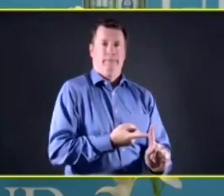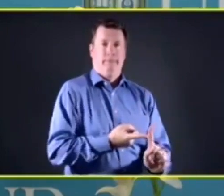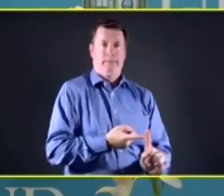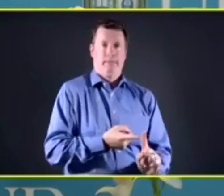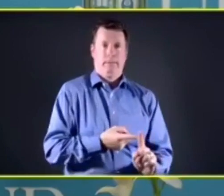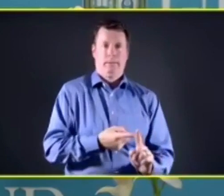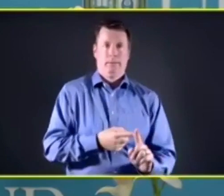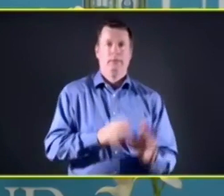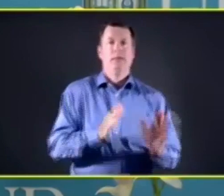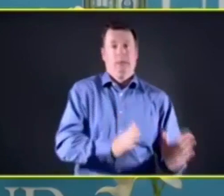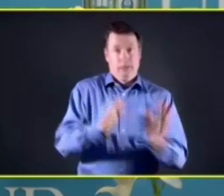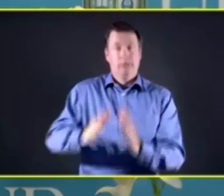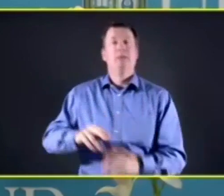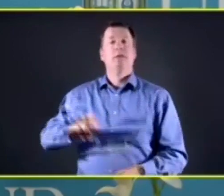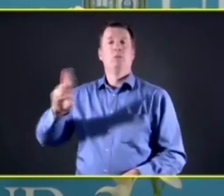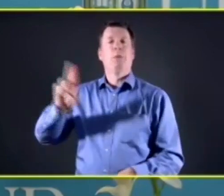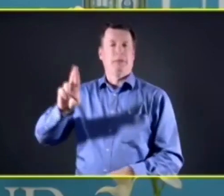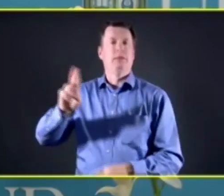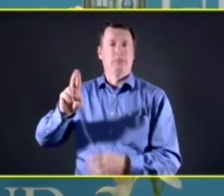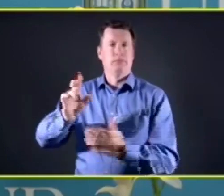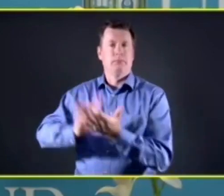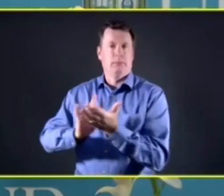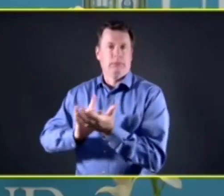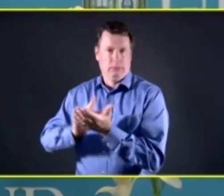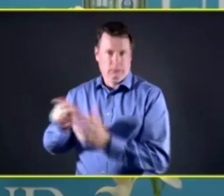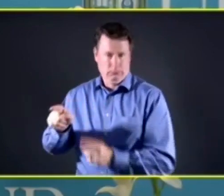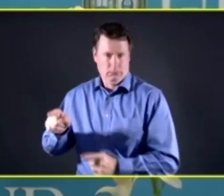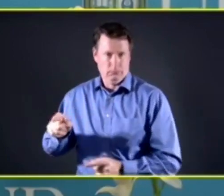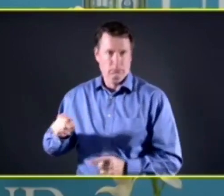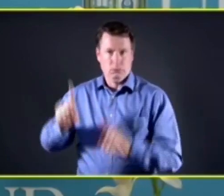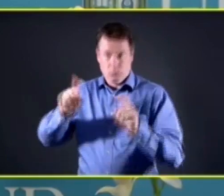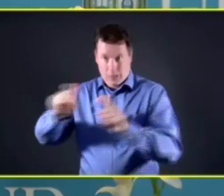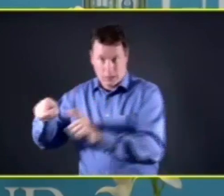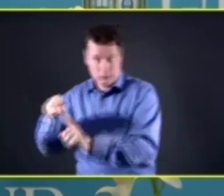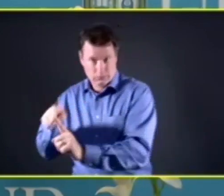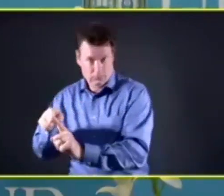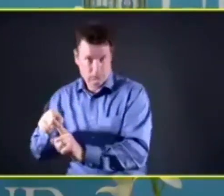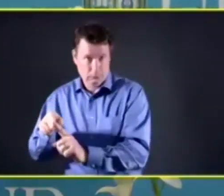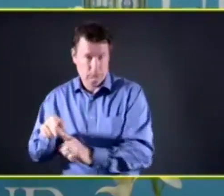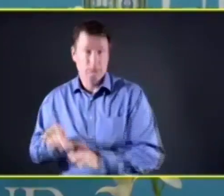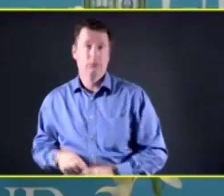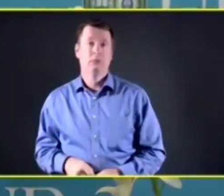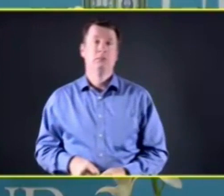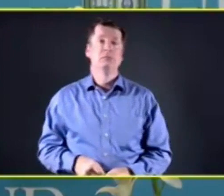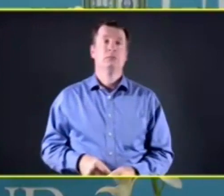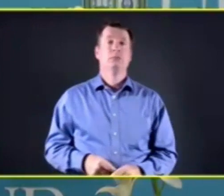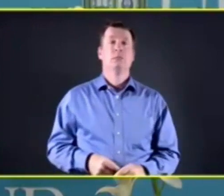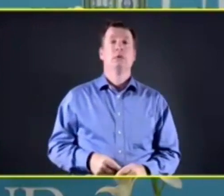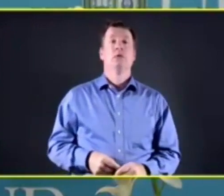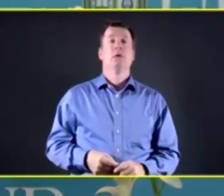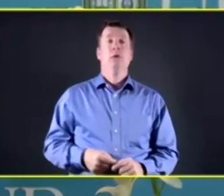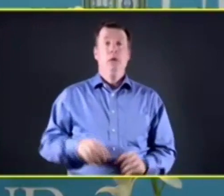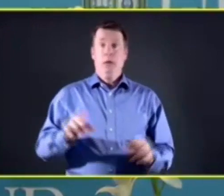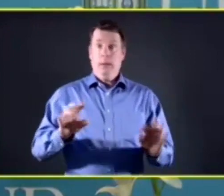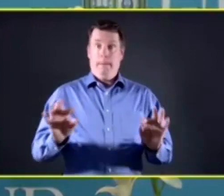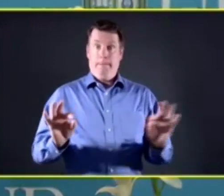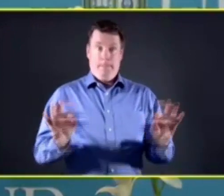kind of decide which, patients might be qualified for which of these studies,